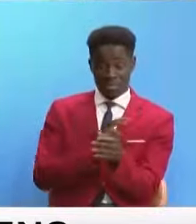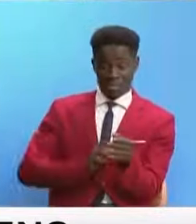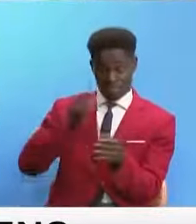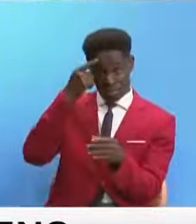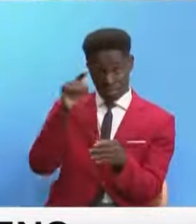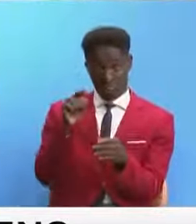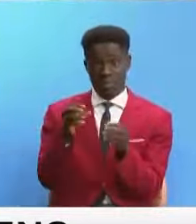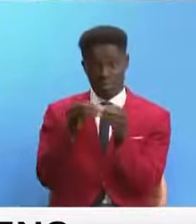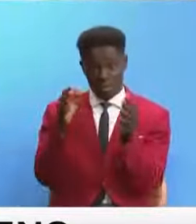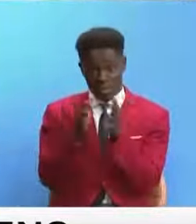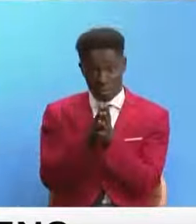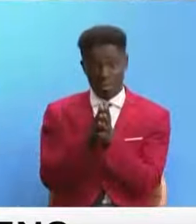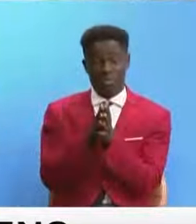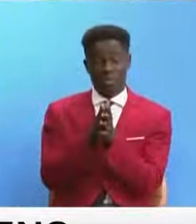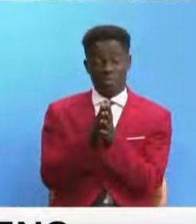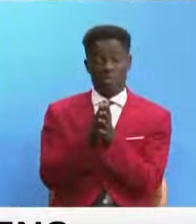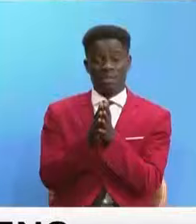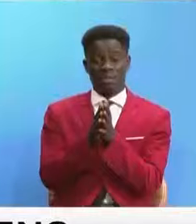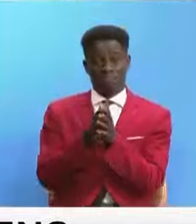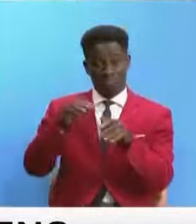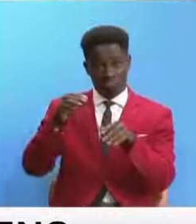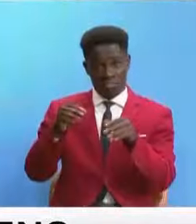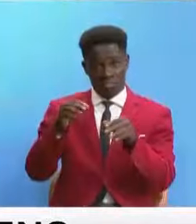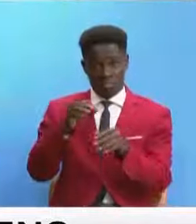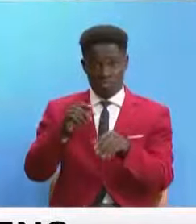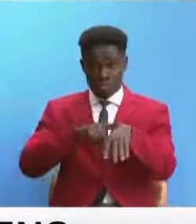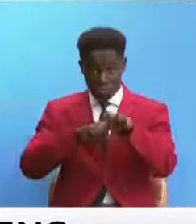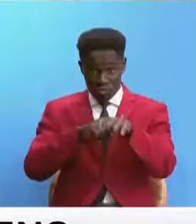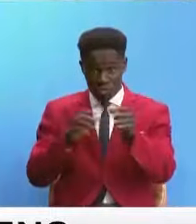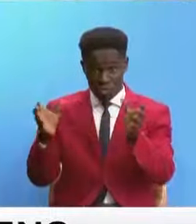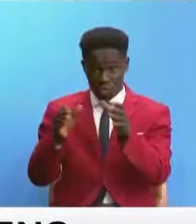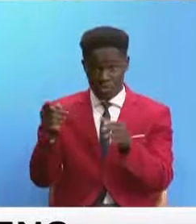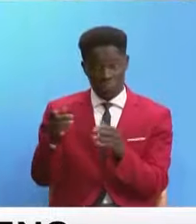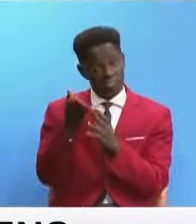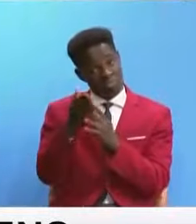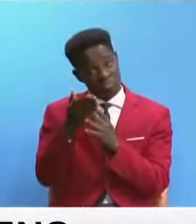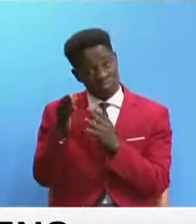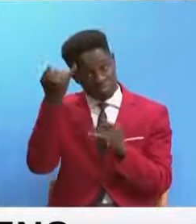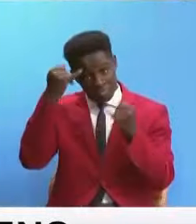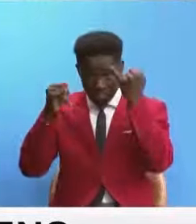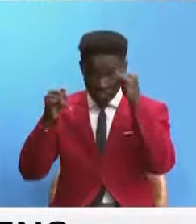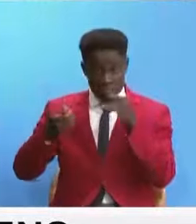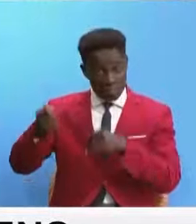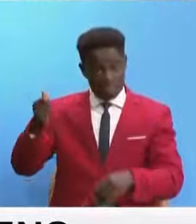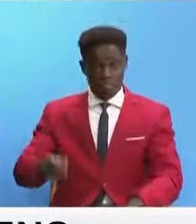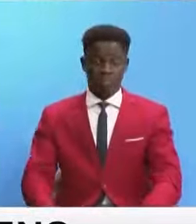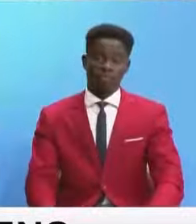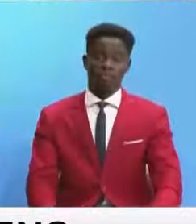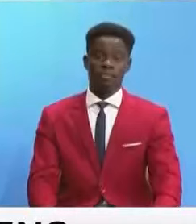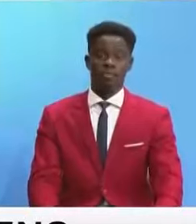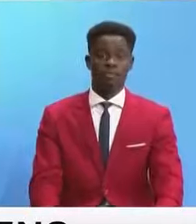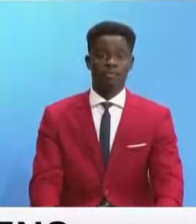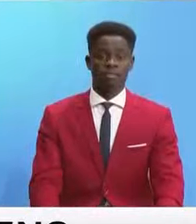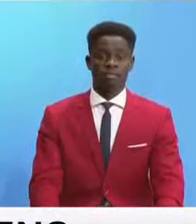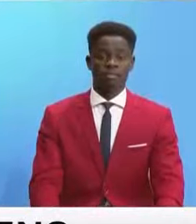Club, shared his view on the Copper Queens' performance. I think basically the team had a